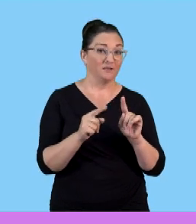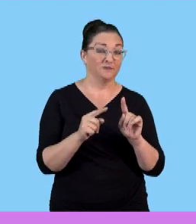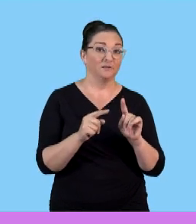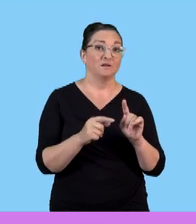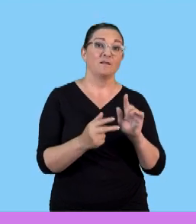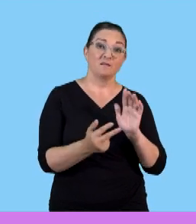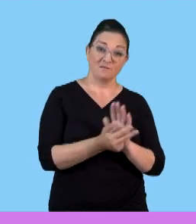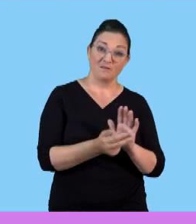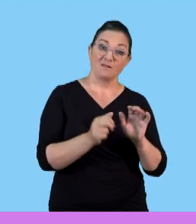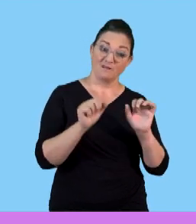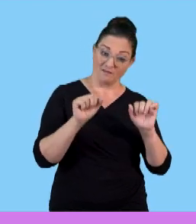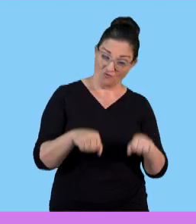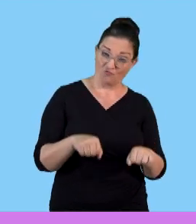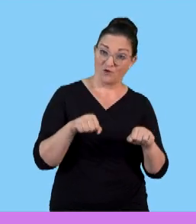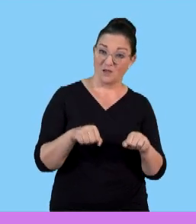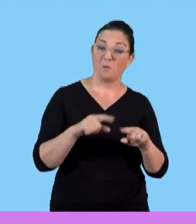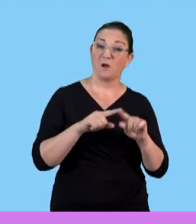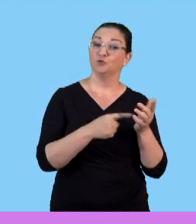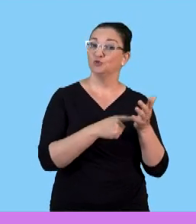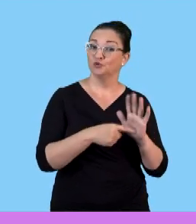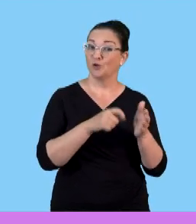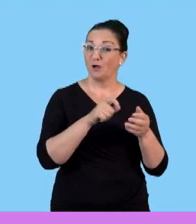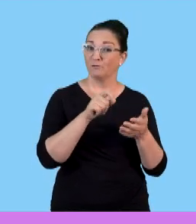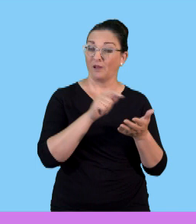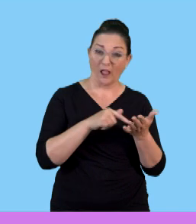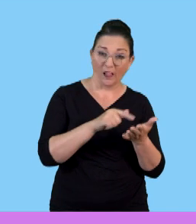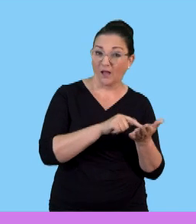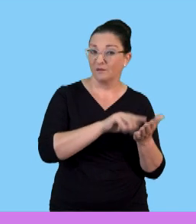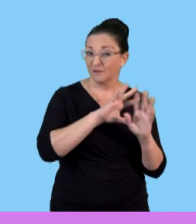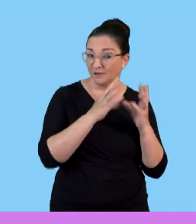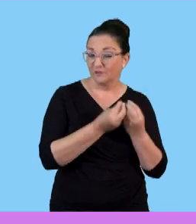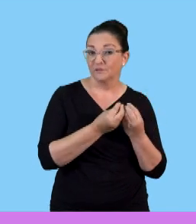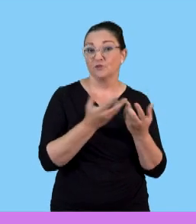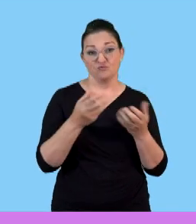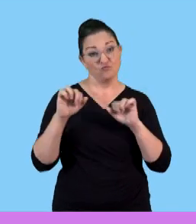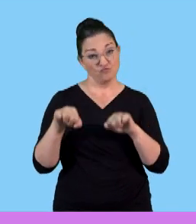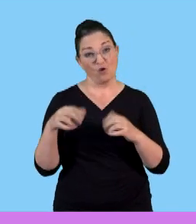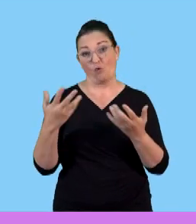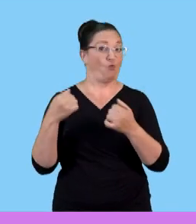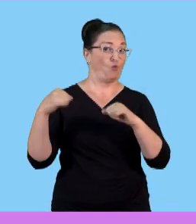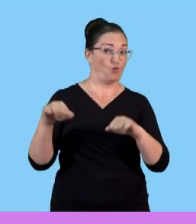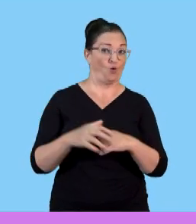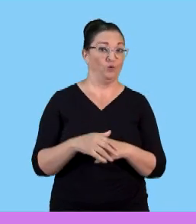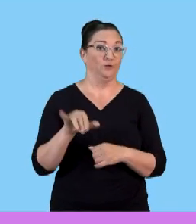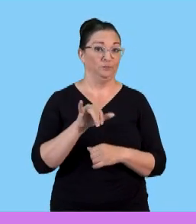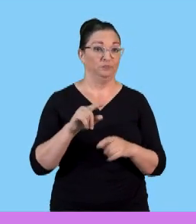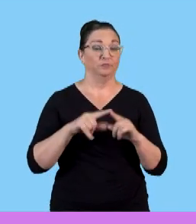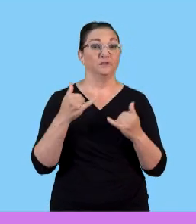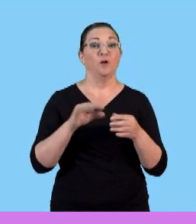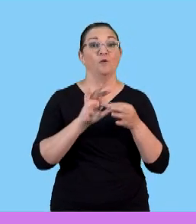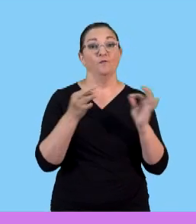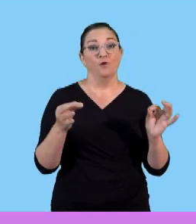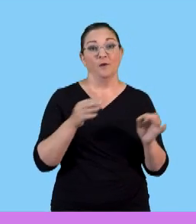whether you agree with the dietitian's assessment or whether you disagree. Okay, remember we will use the